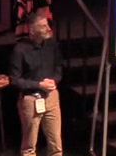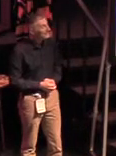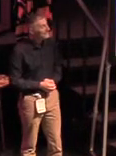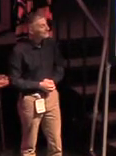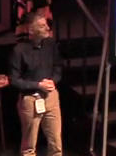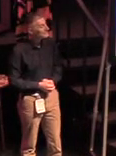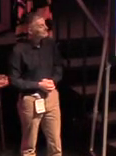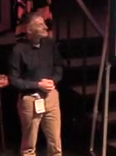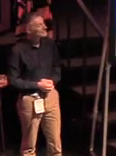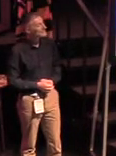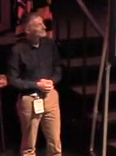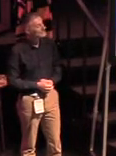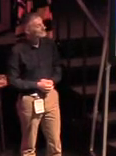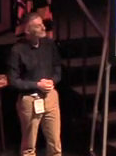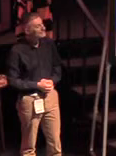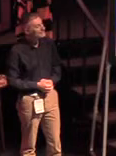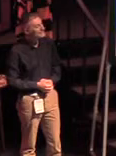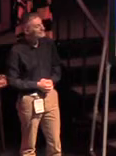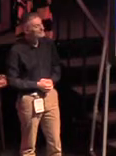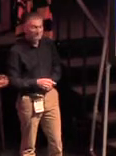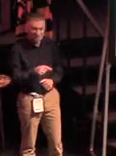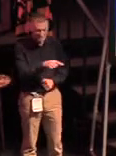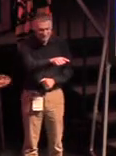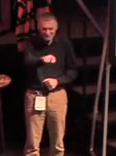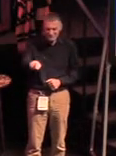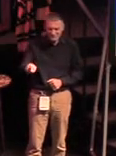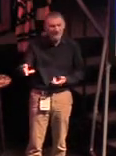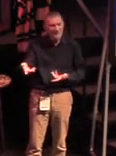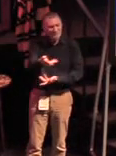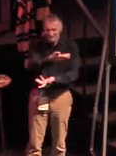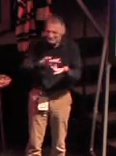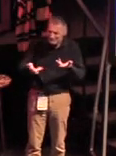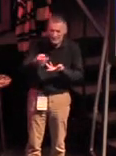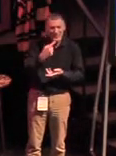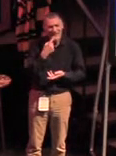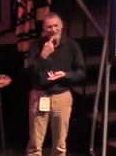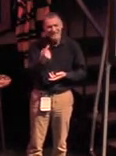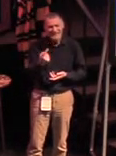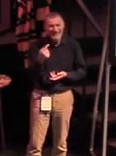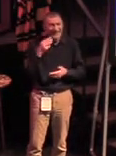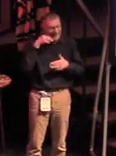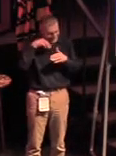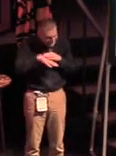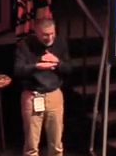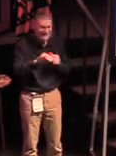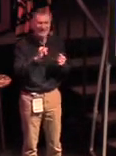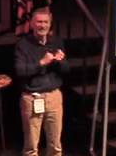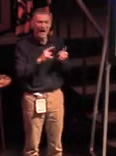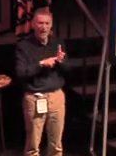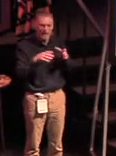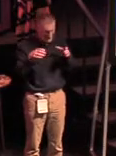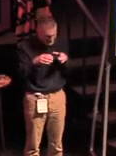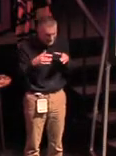they said to me, when they were with me in Sour Lemons, it felt like they were in a bubble. And it